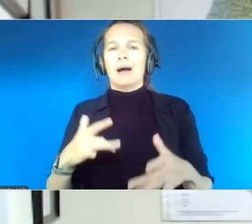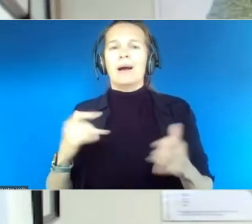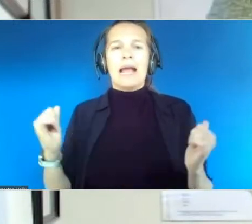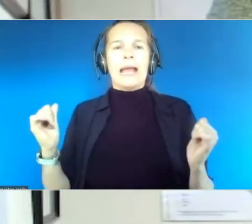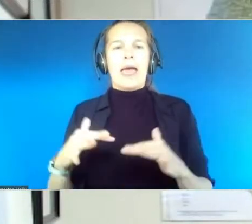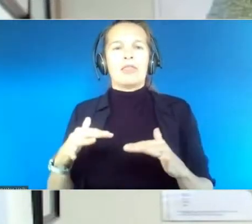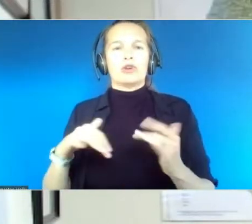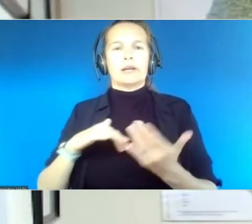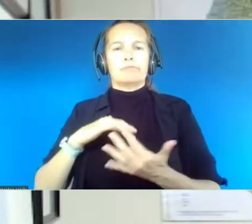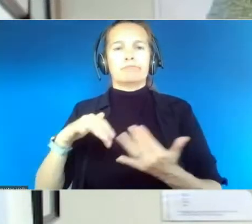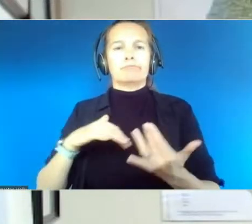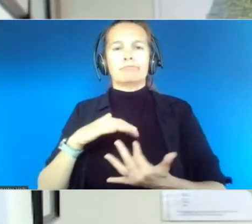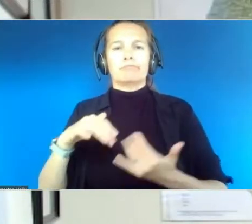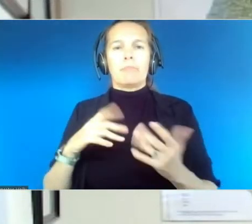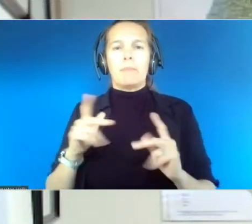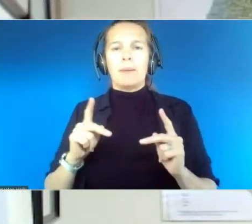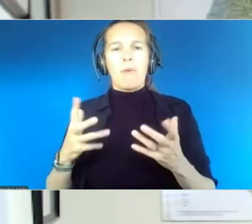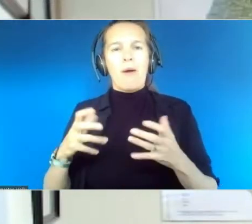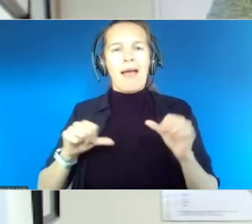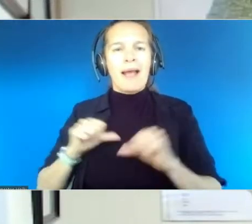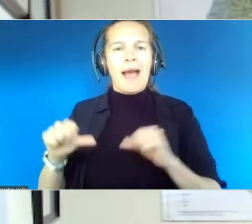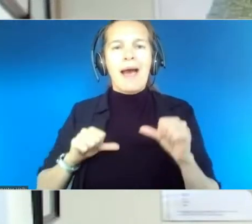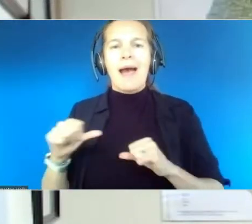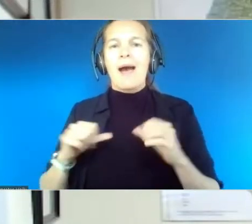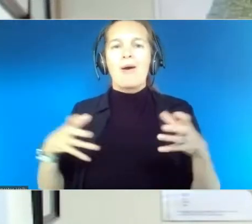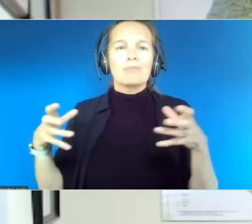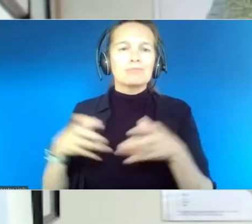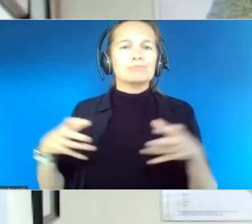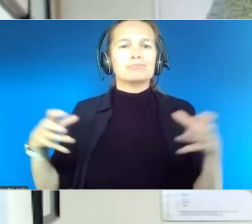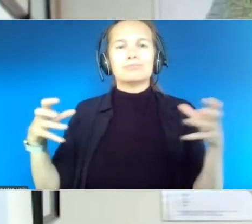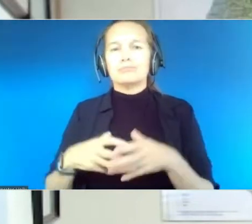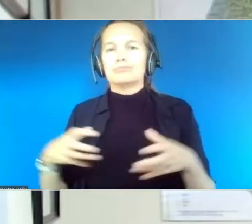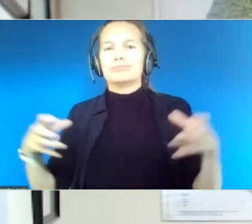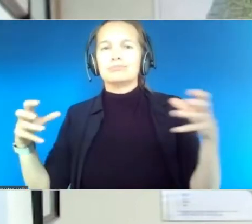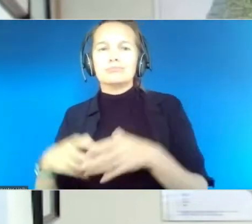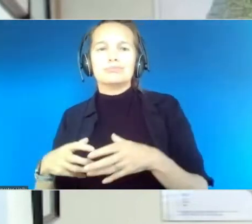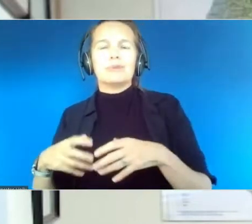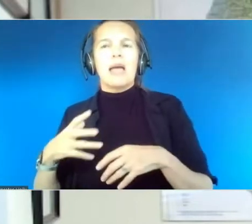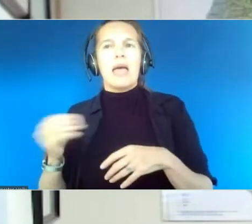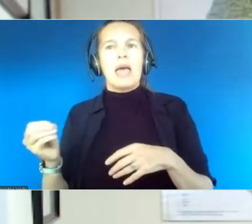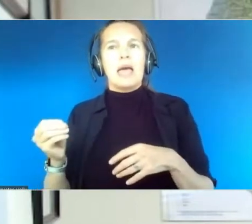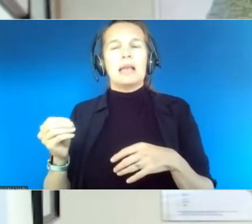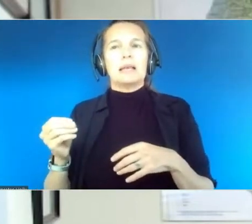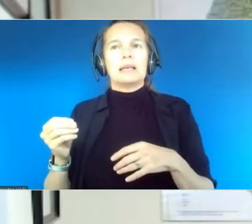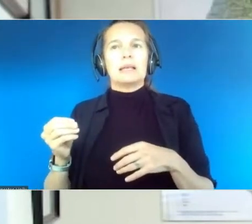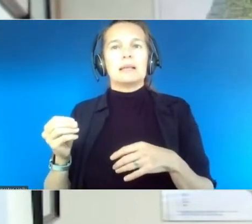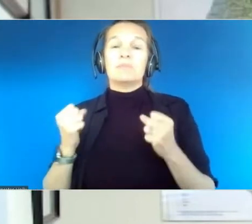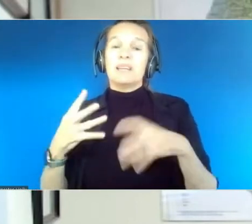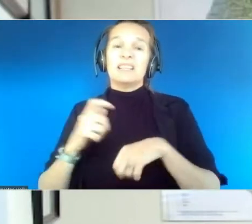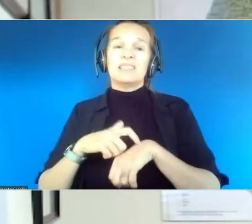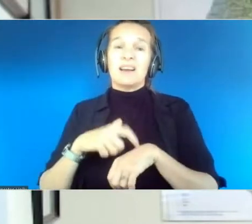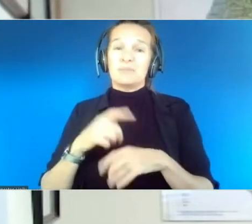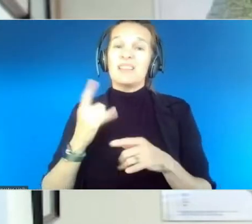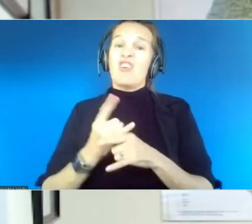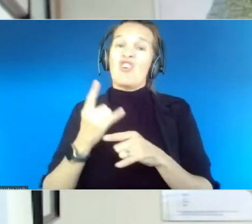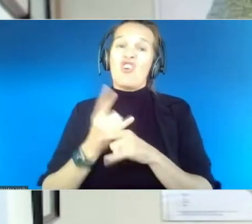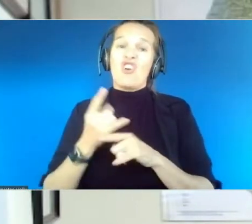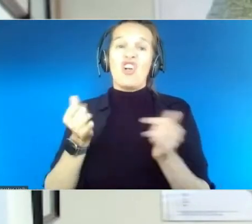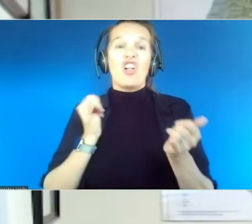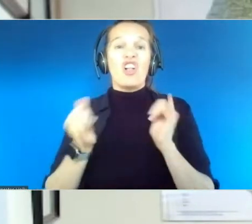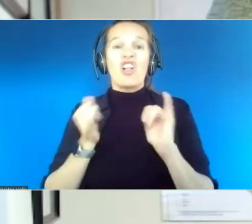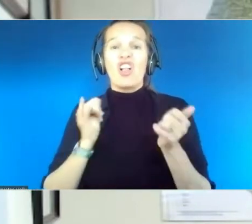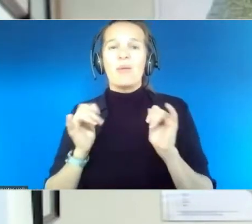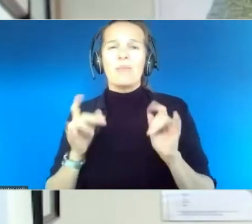formal and informal. People want to hang out together, and a lot of times there's a little bit more alcohol passed around, and people are a